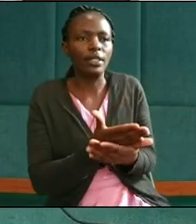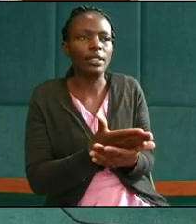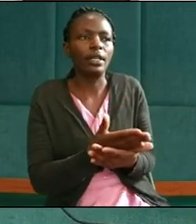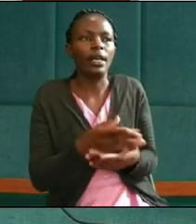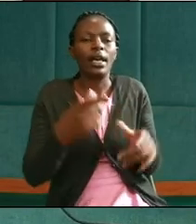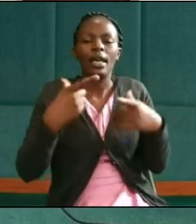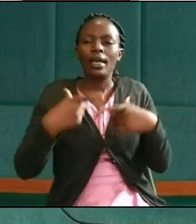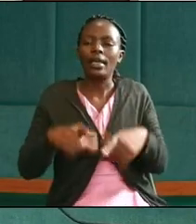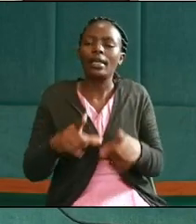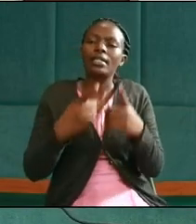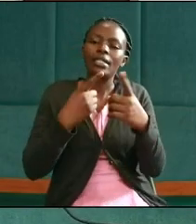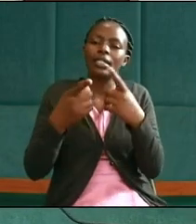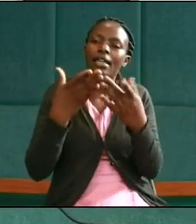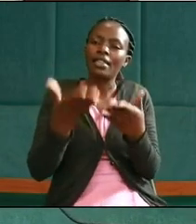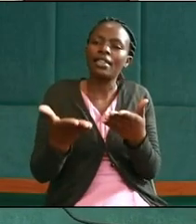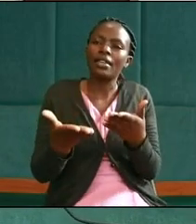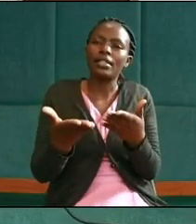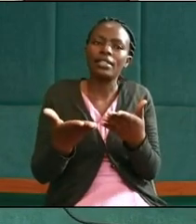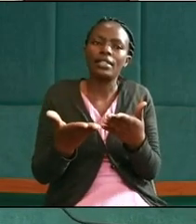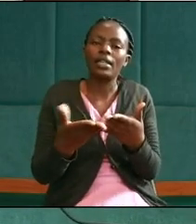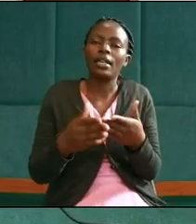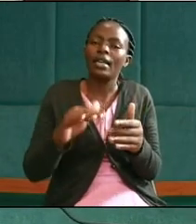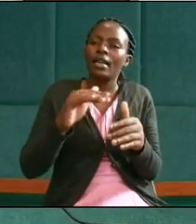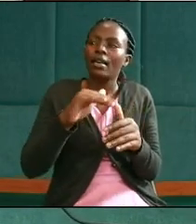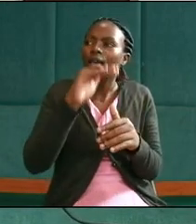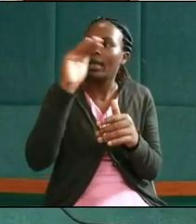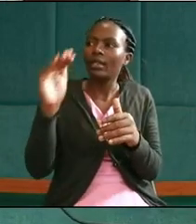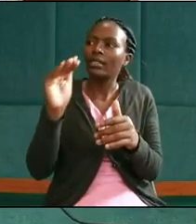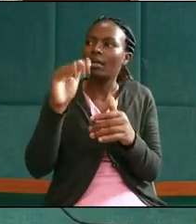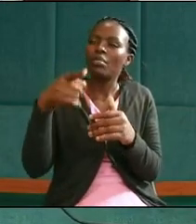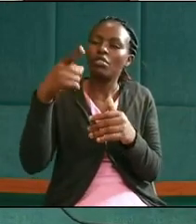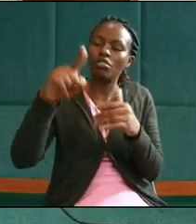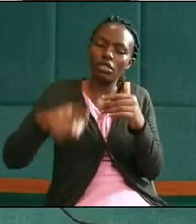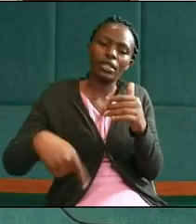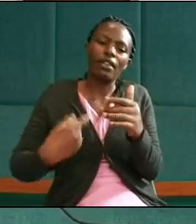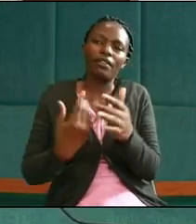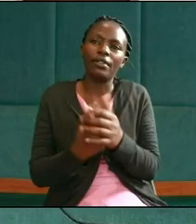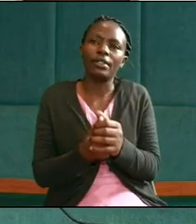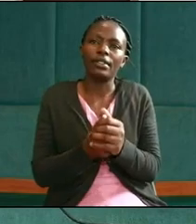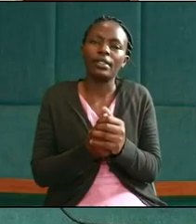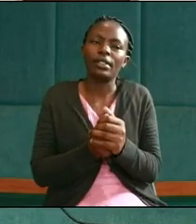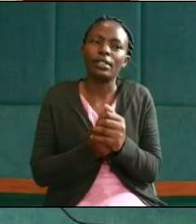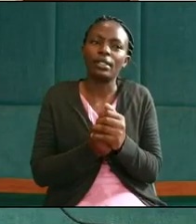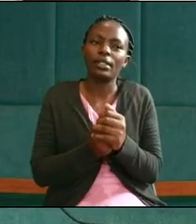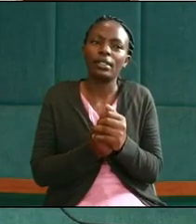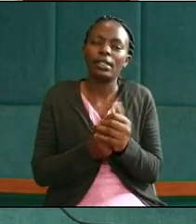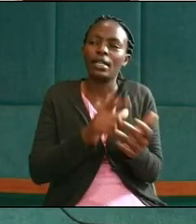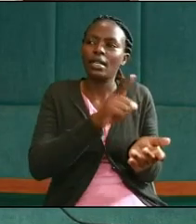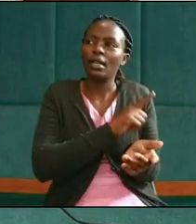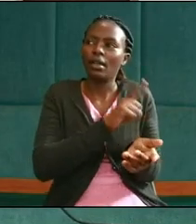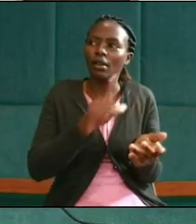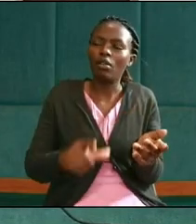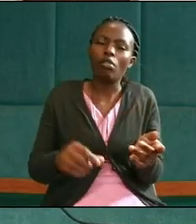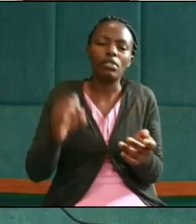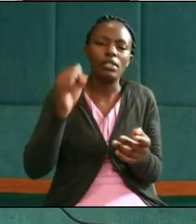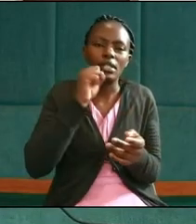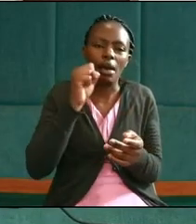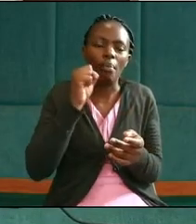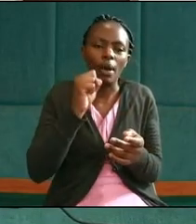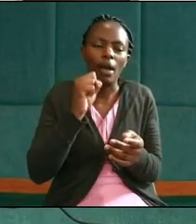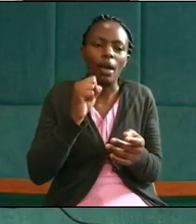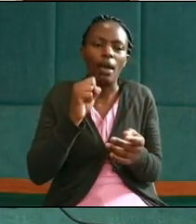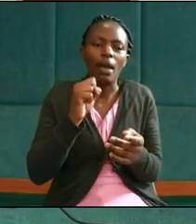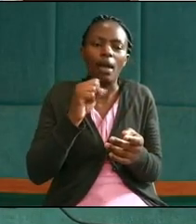Let's say it together. Examine yourself. Actually, the Lord's Supper is more of a question of